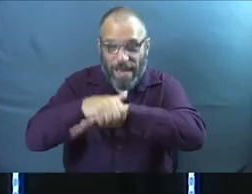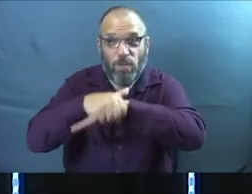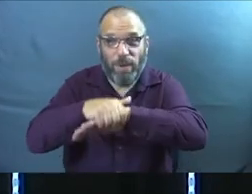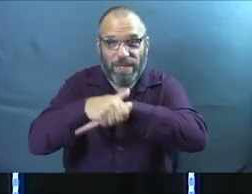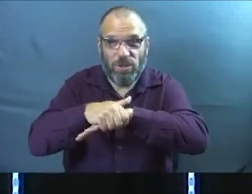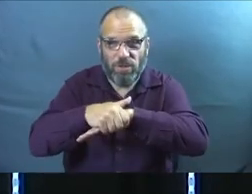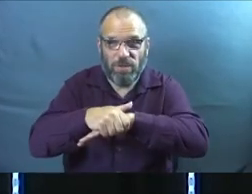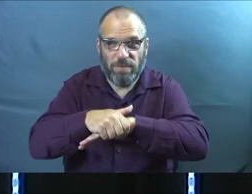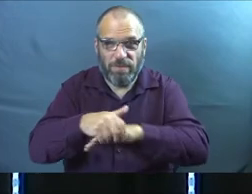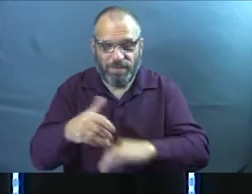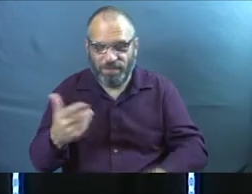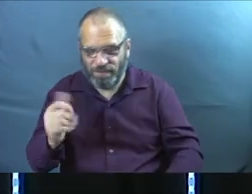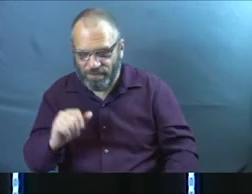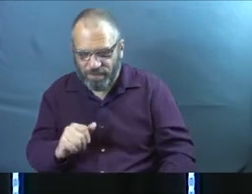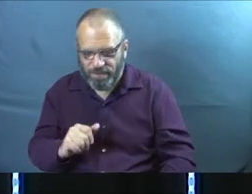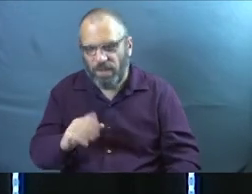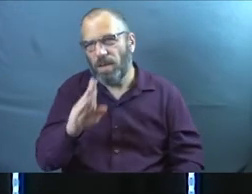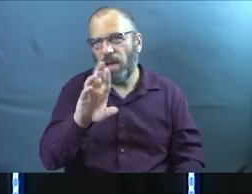person.